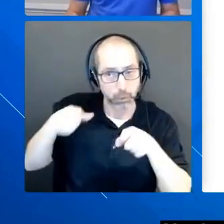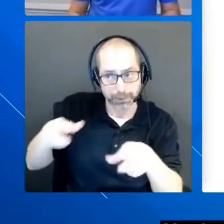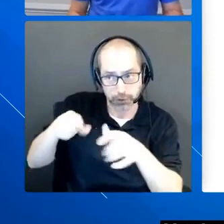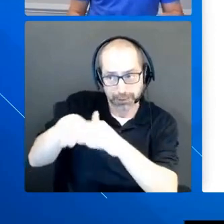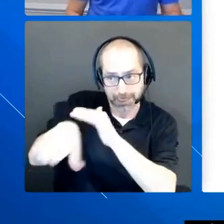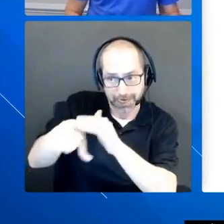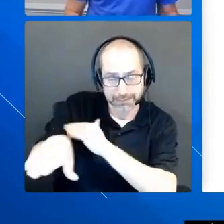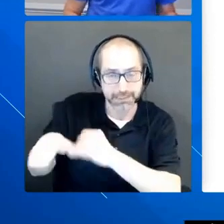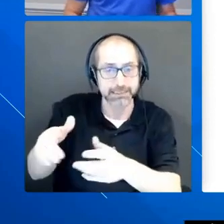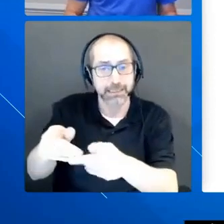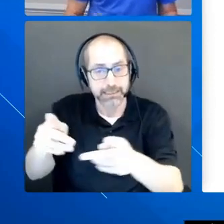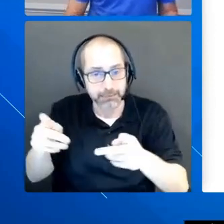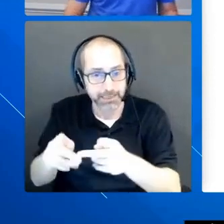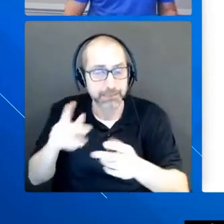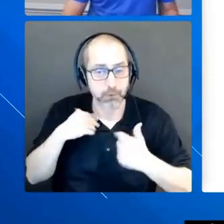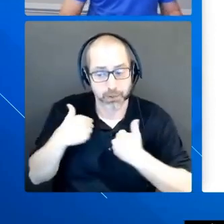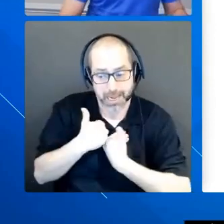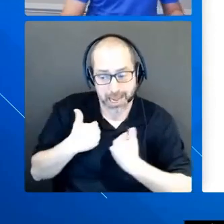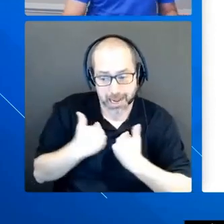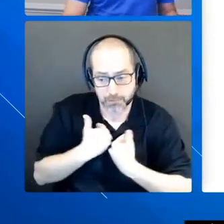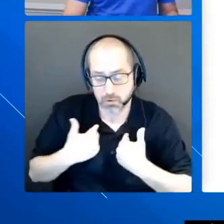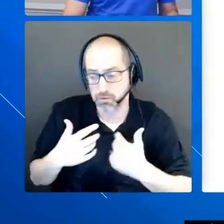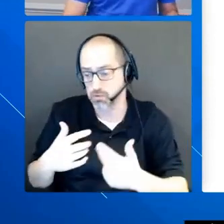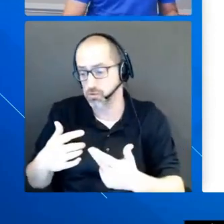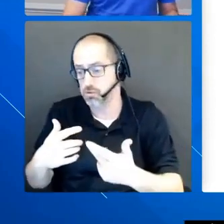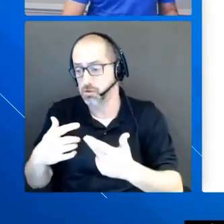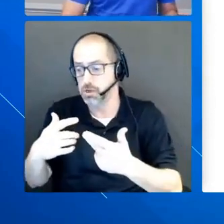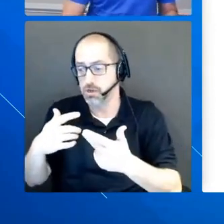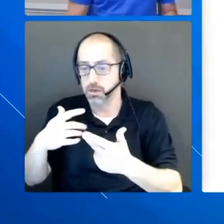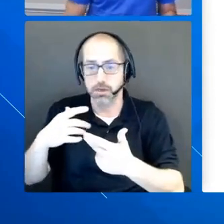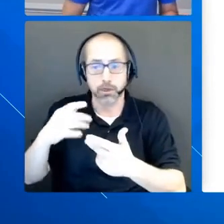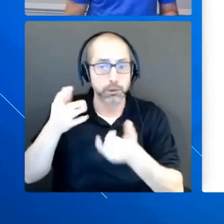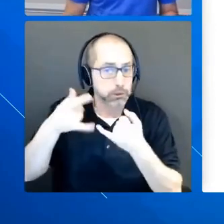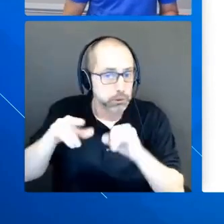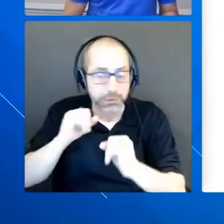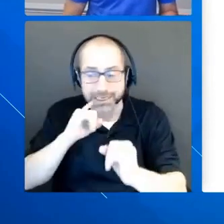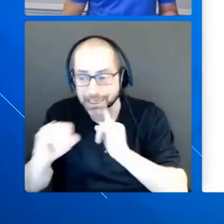animals in the office, during interviews, at your events.